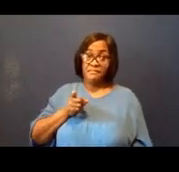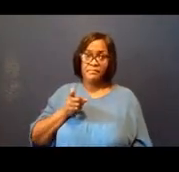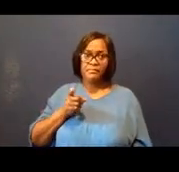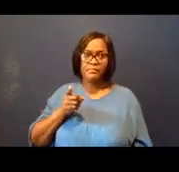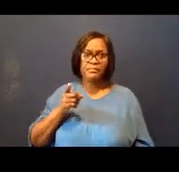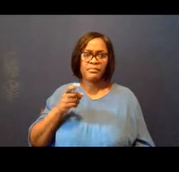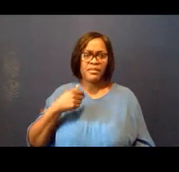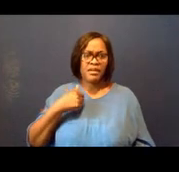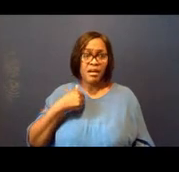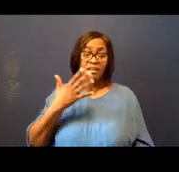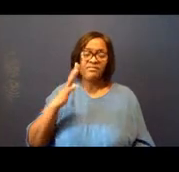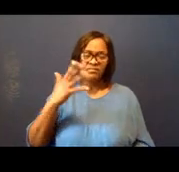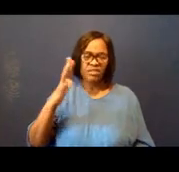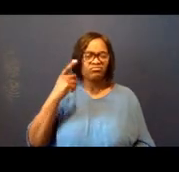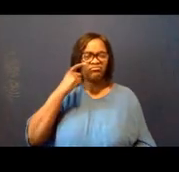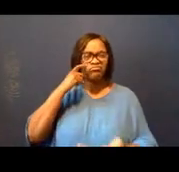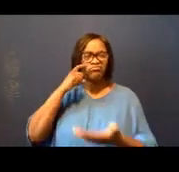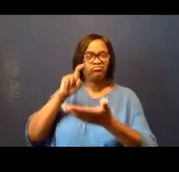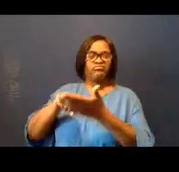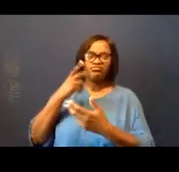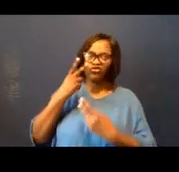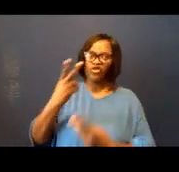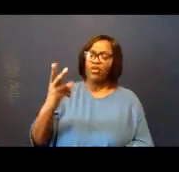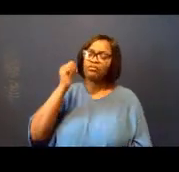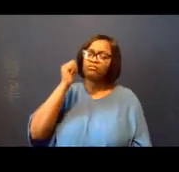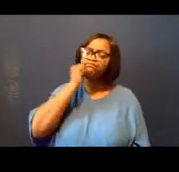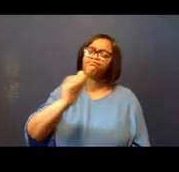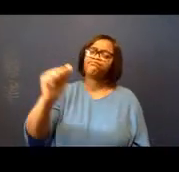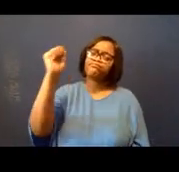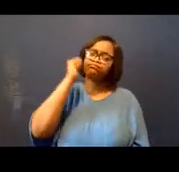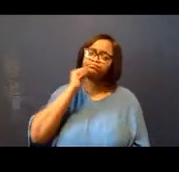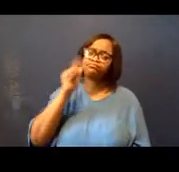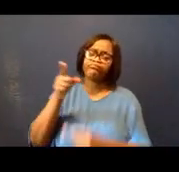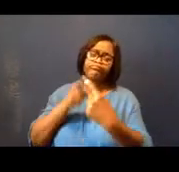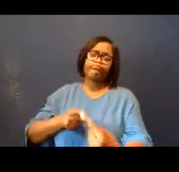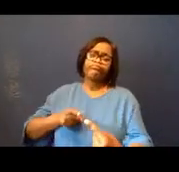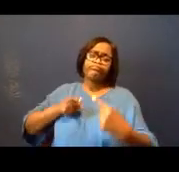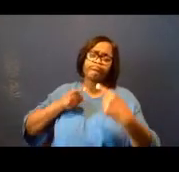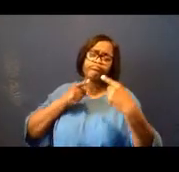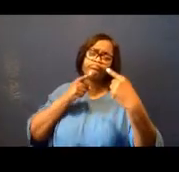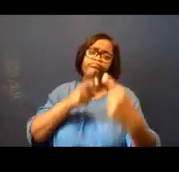Now, let me try to